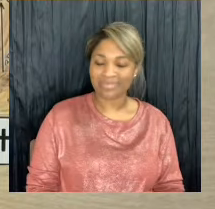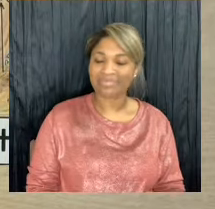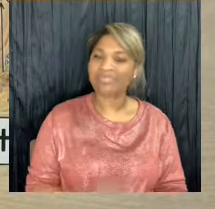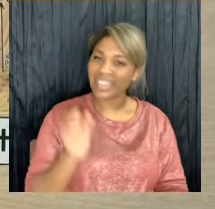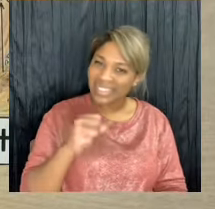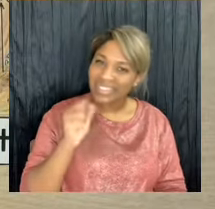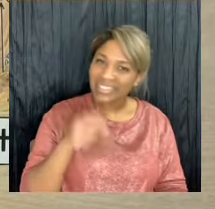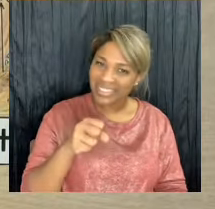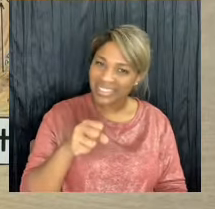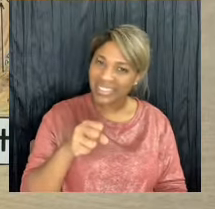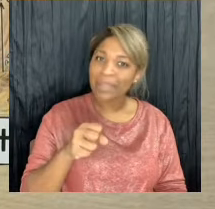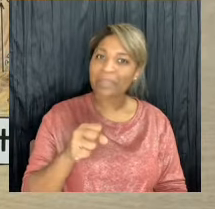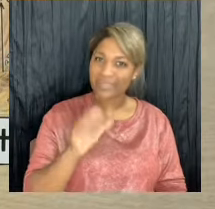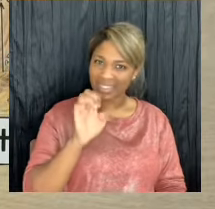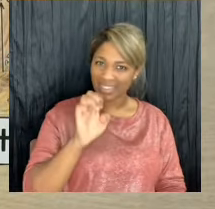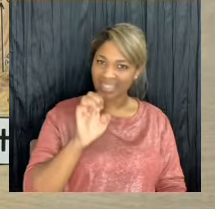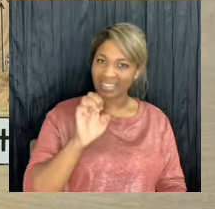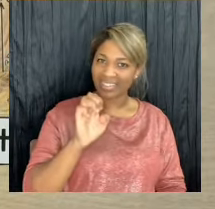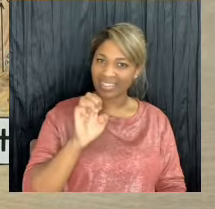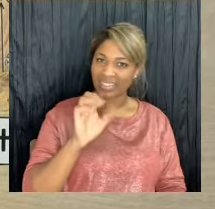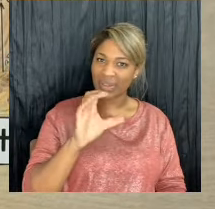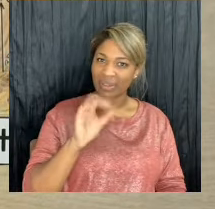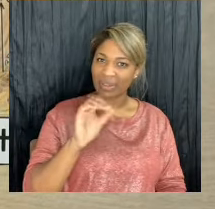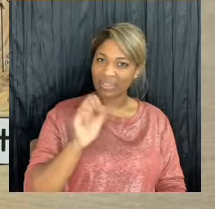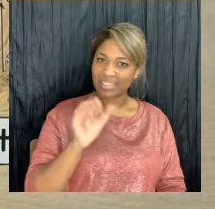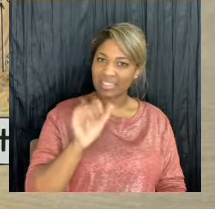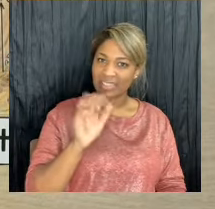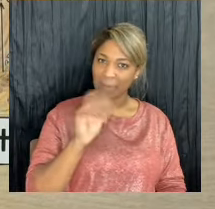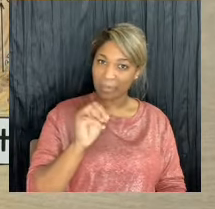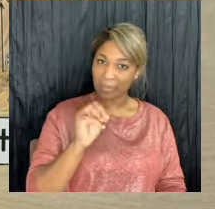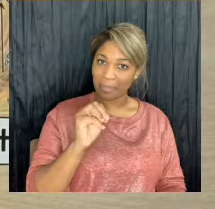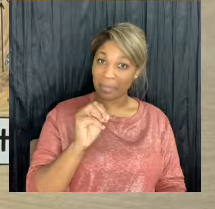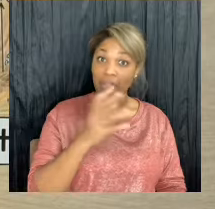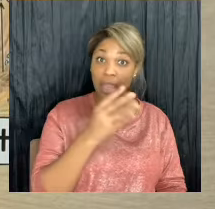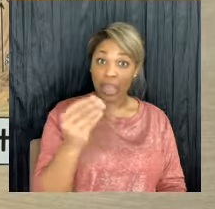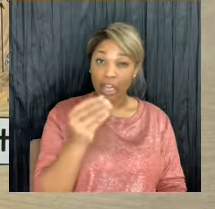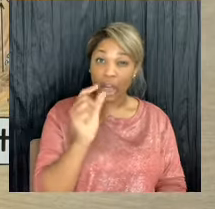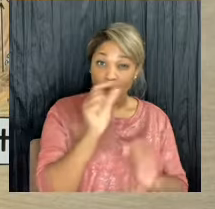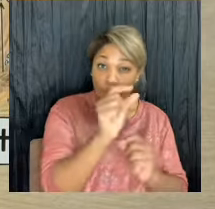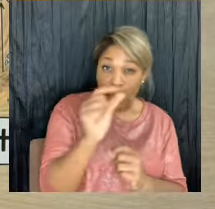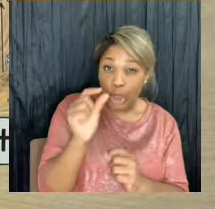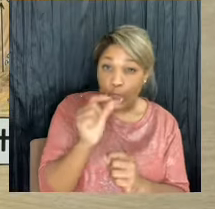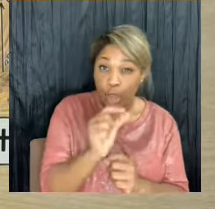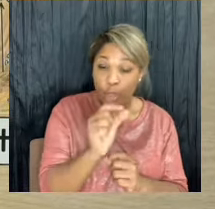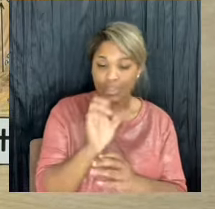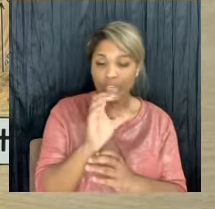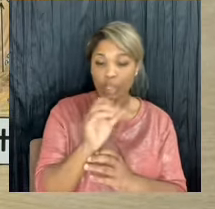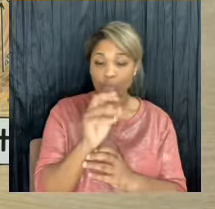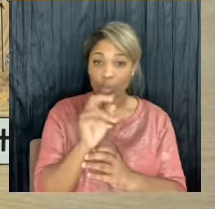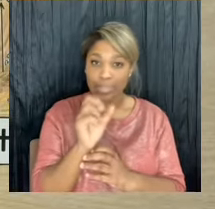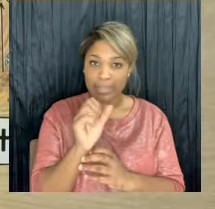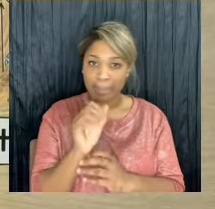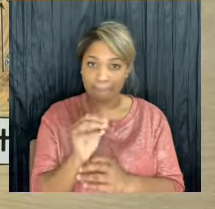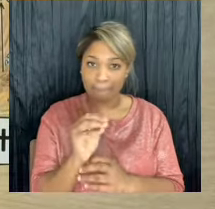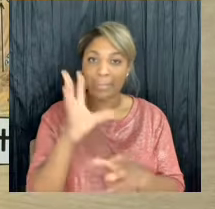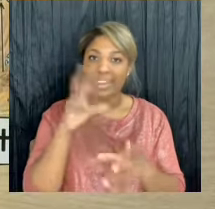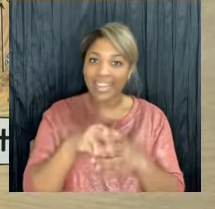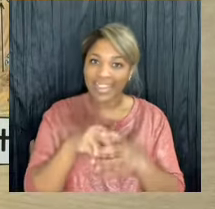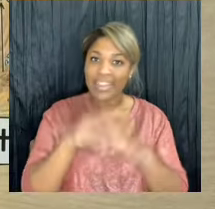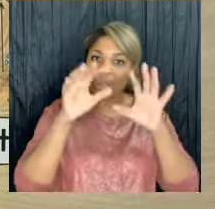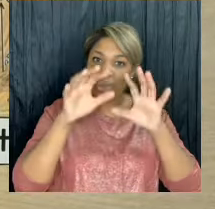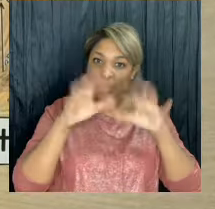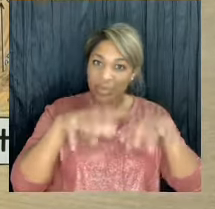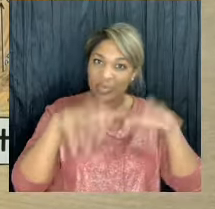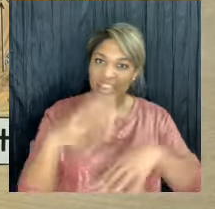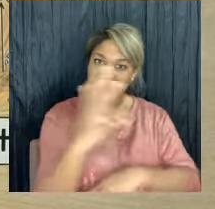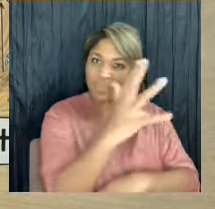Yes, there is an ecosystem and many little ecosystems in a rainforest. There are